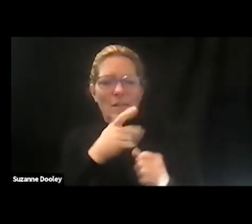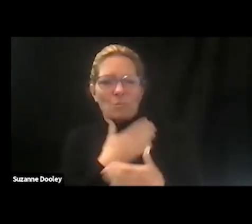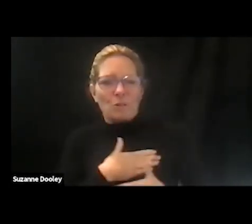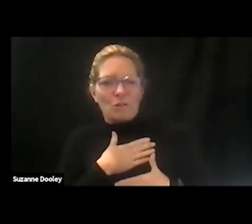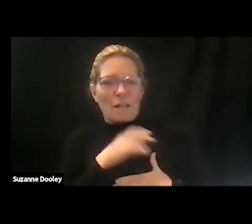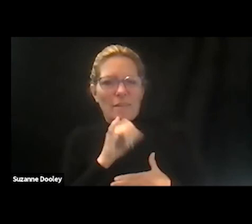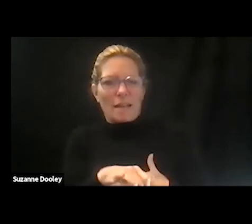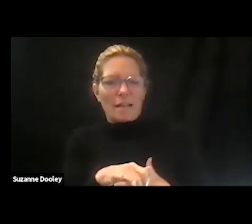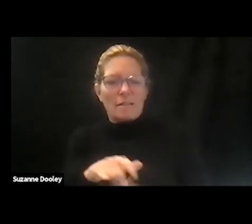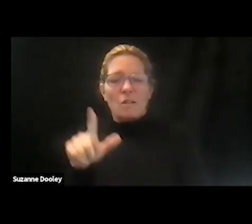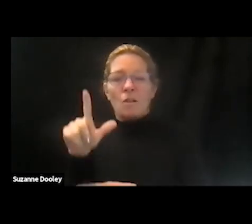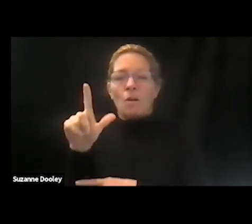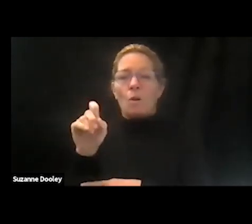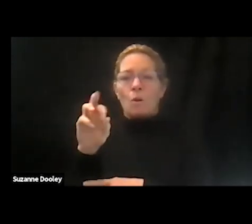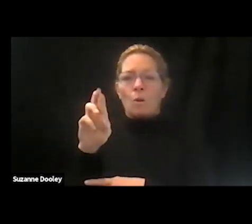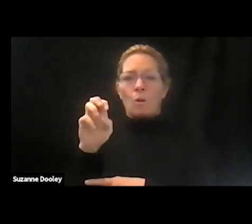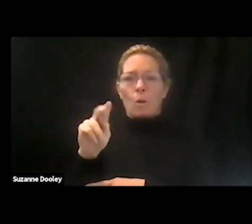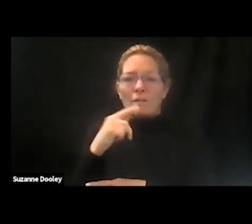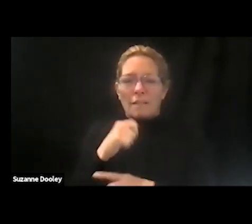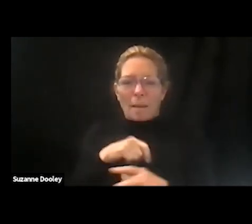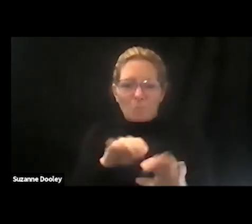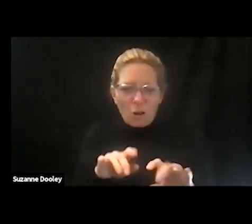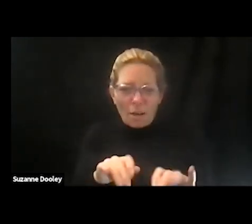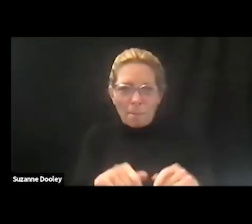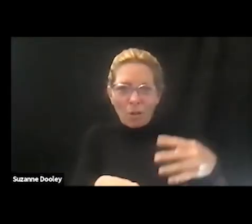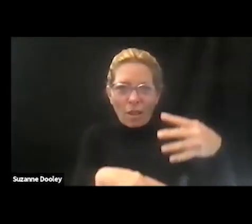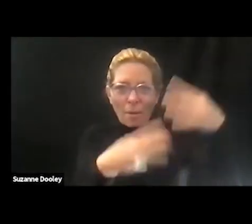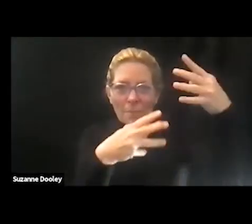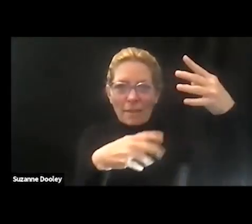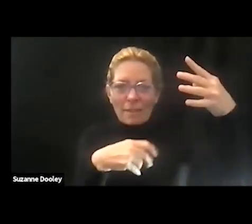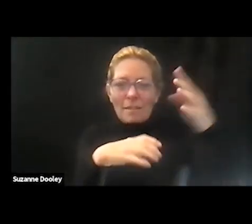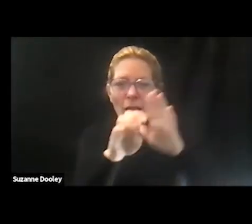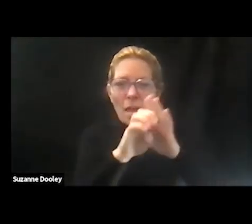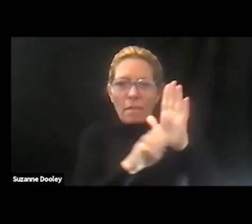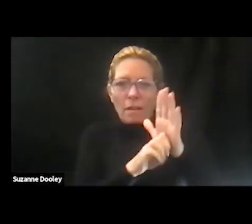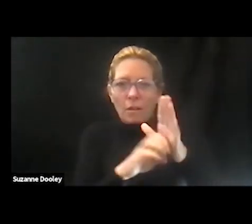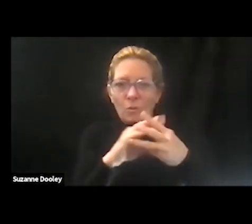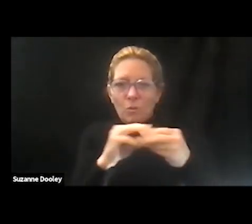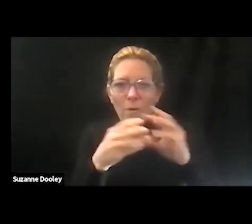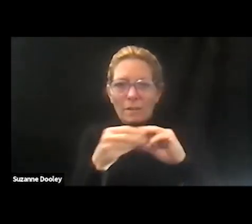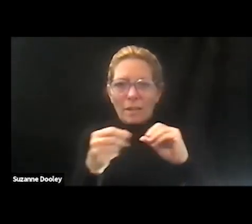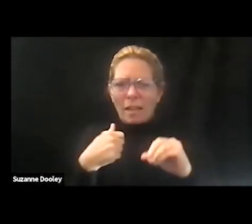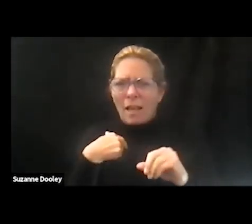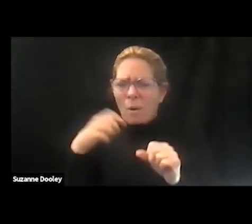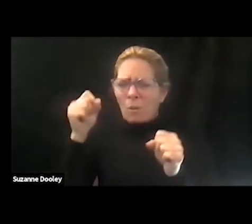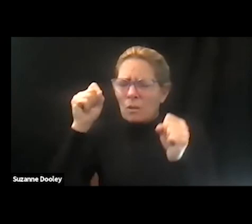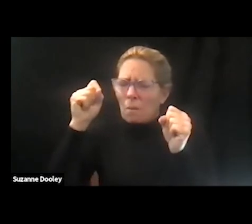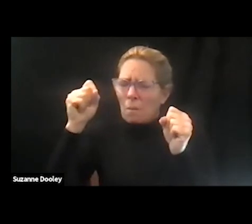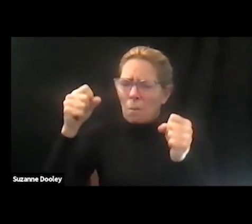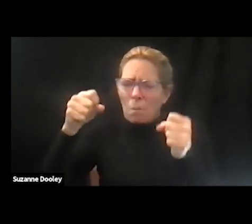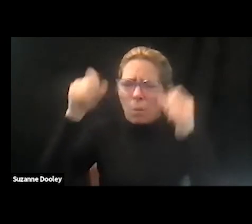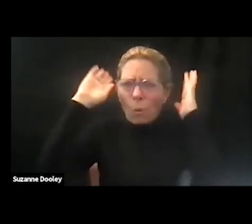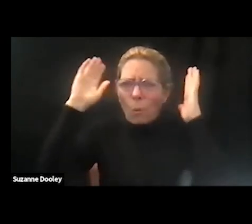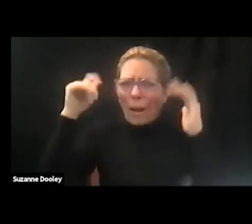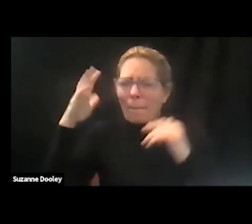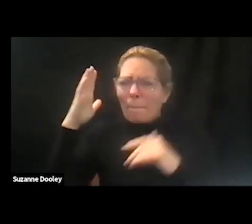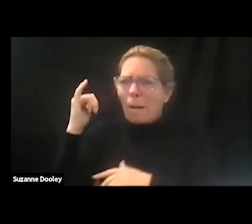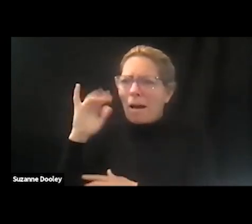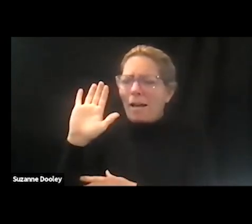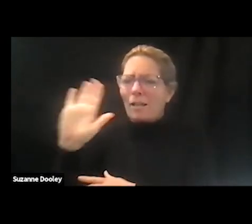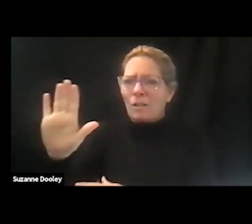I'm just trying to pull up this ethical storytelling because I was blown away, Aletta, at what you were doing. I mean, it's just amazing. I